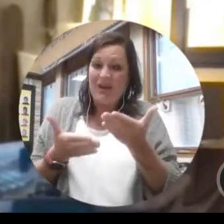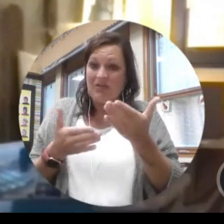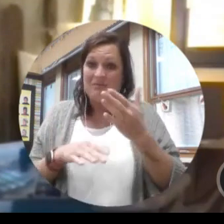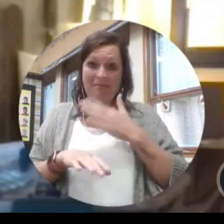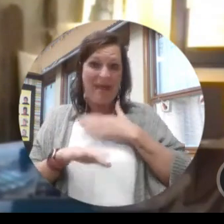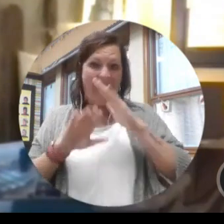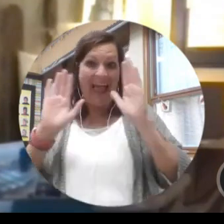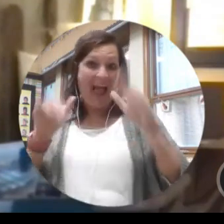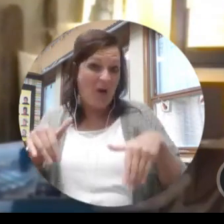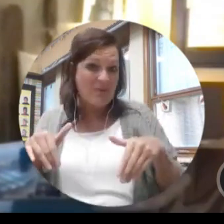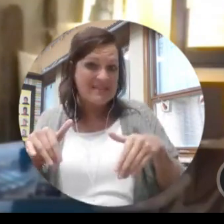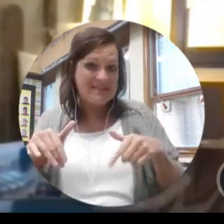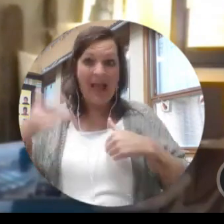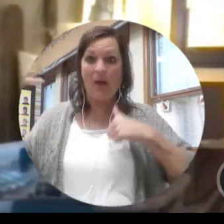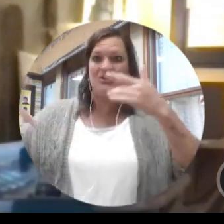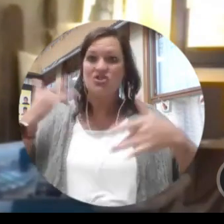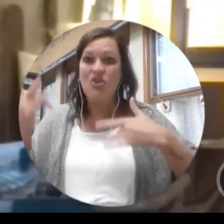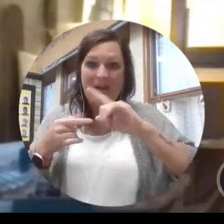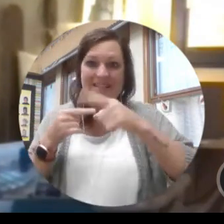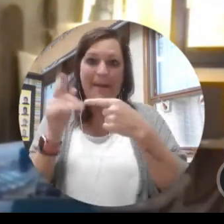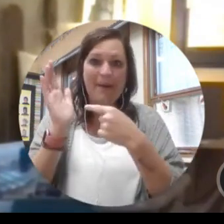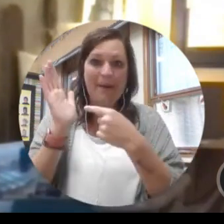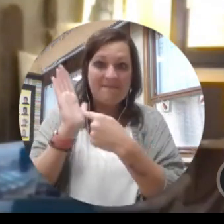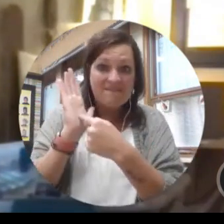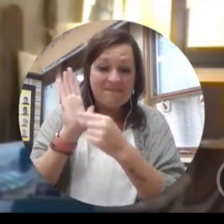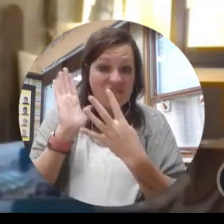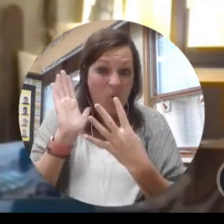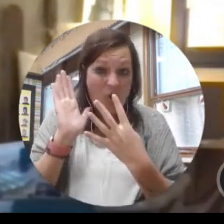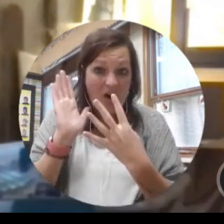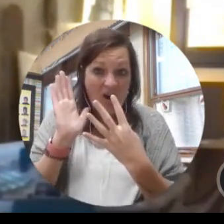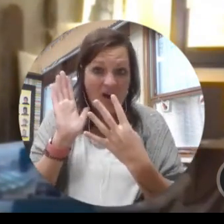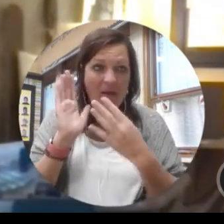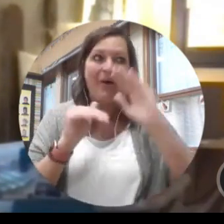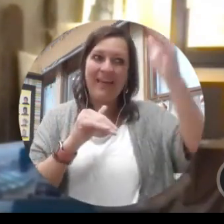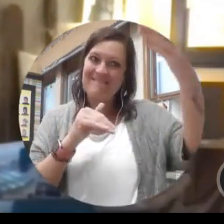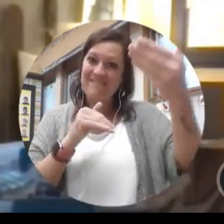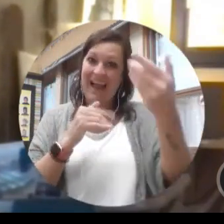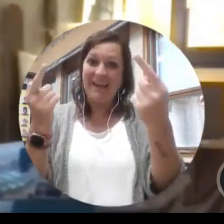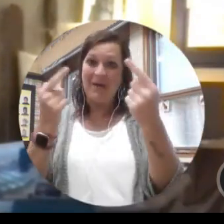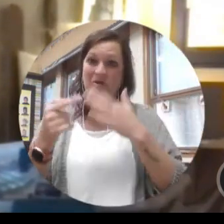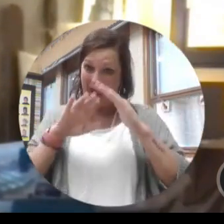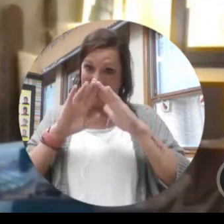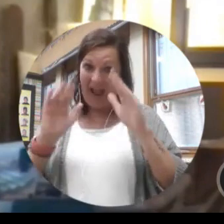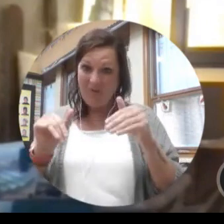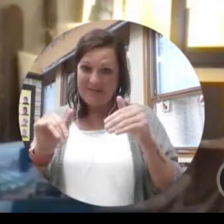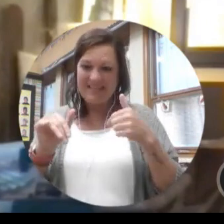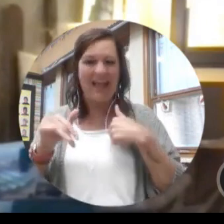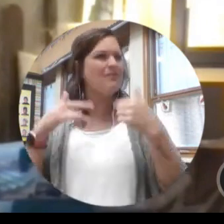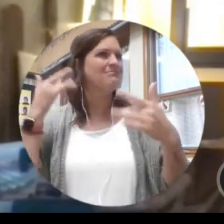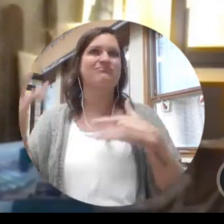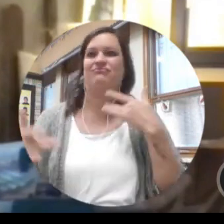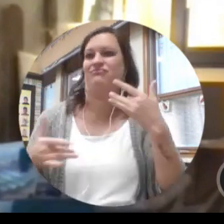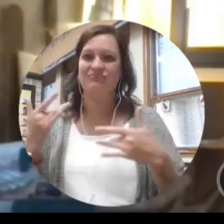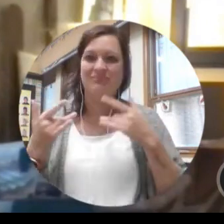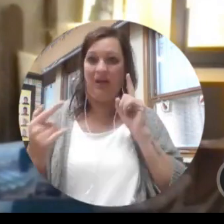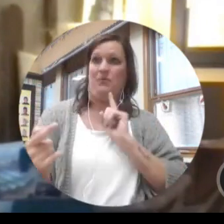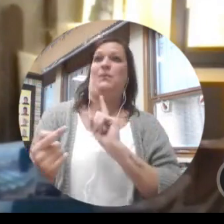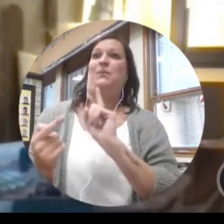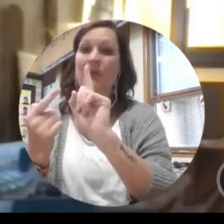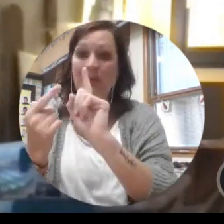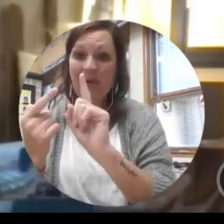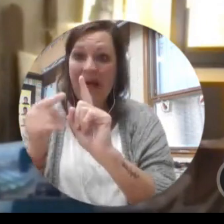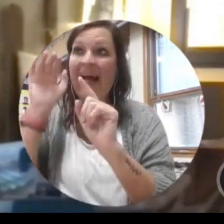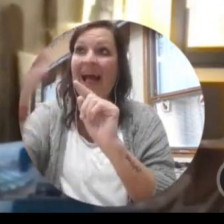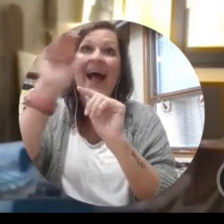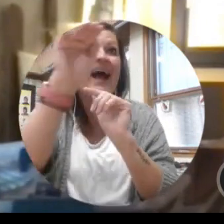had unpacked their backpacks. So I was thinking about our project. 2 truths and a lie, Jack said. School hasn't started yet,